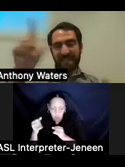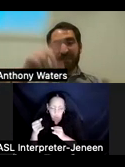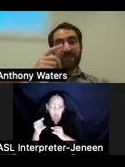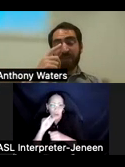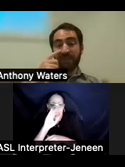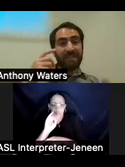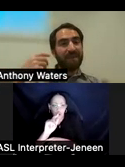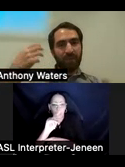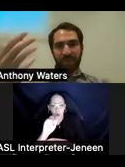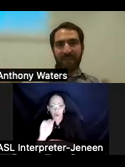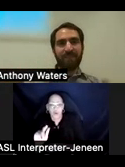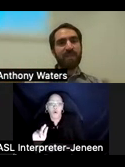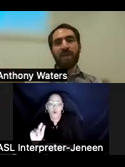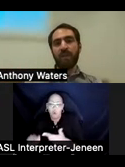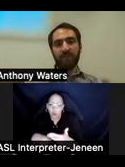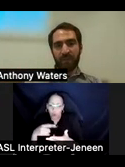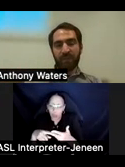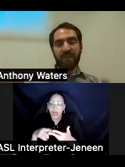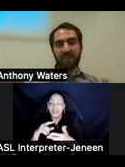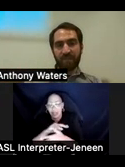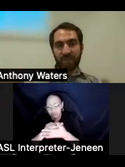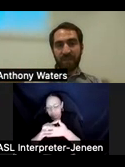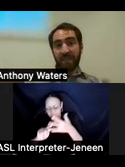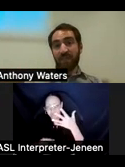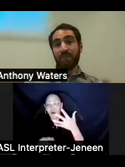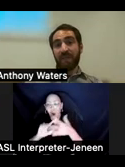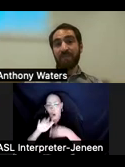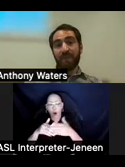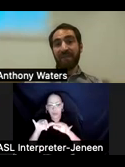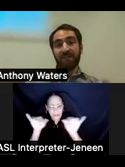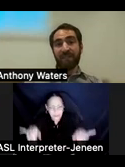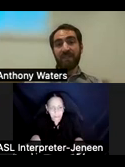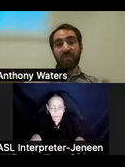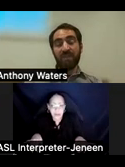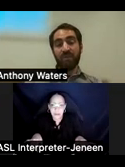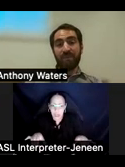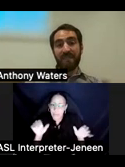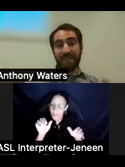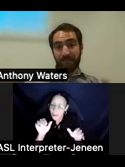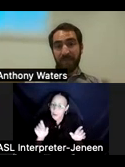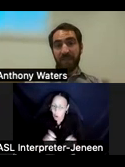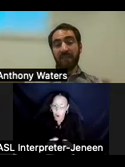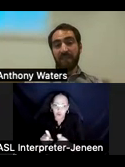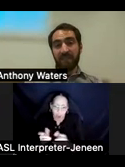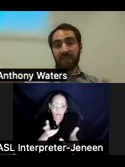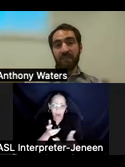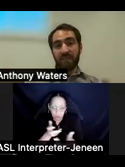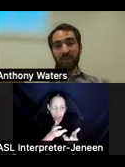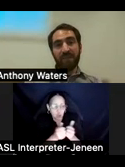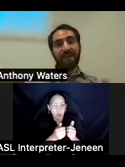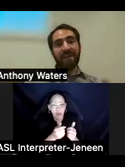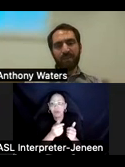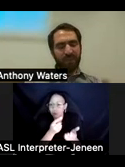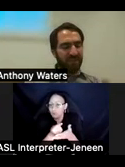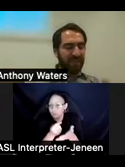the concentric circles. It's about really leveraging all of those systems. And so when possible, having conversations with the treatment team is